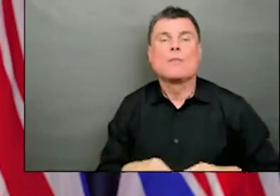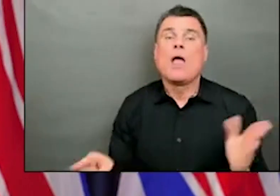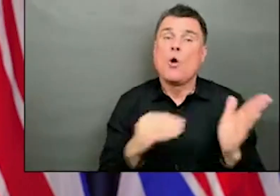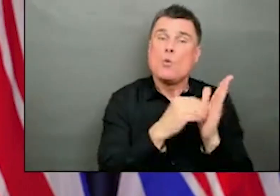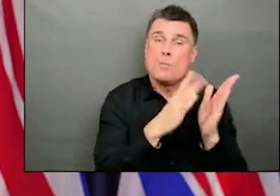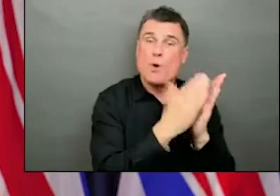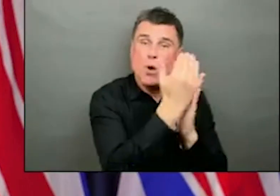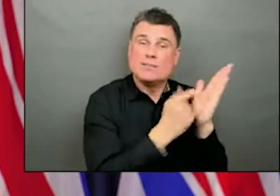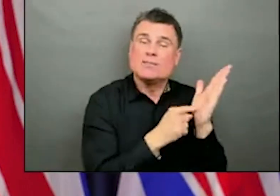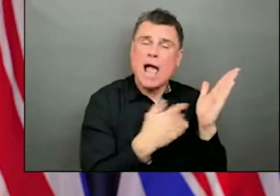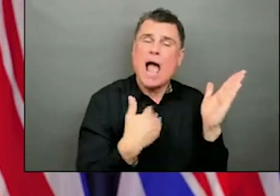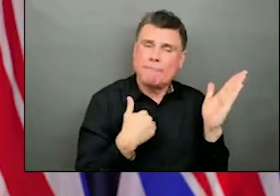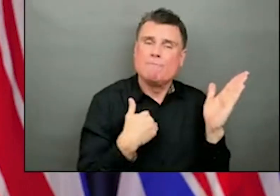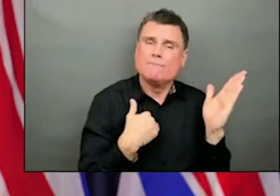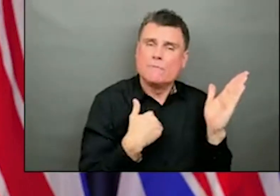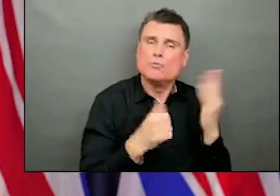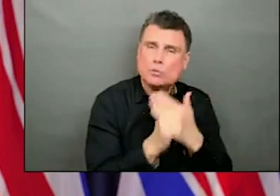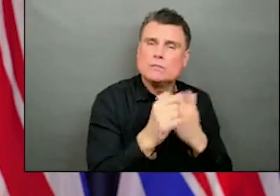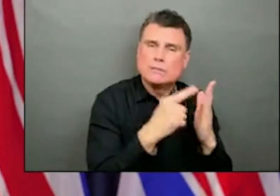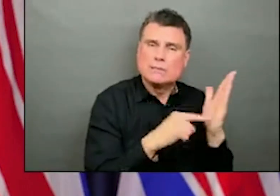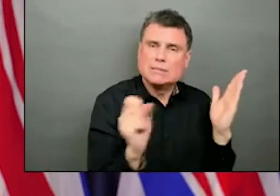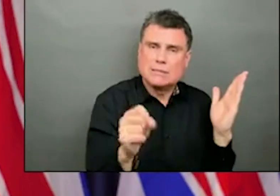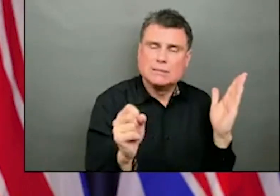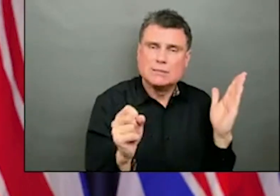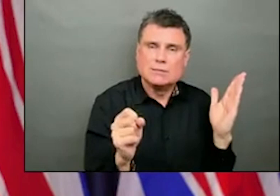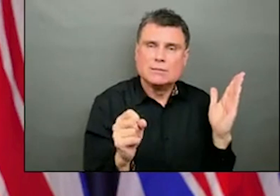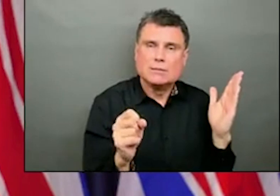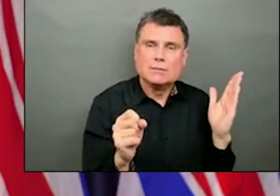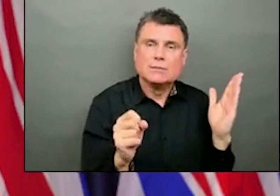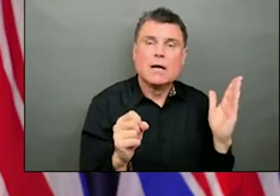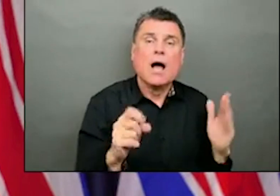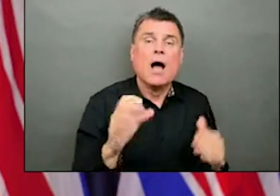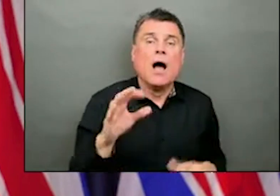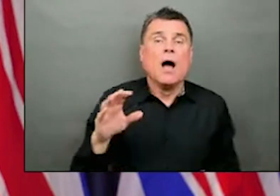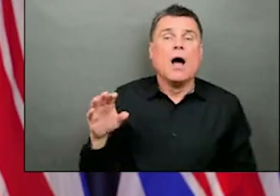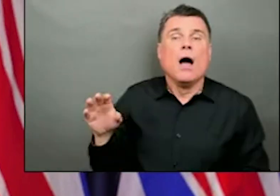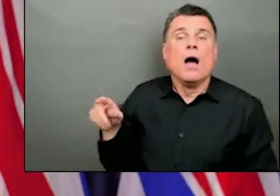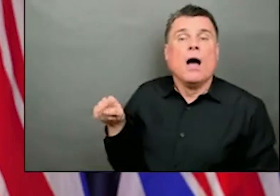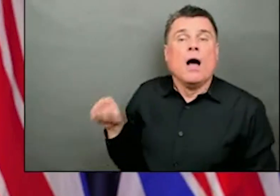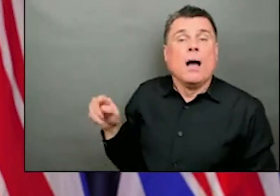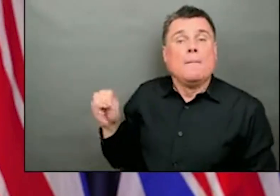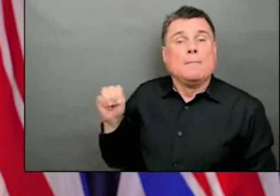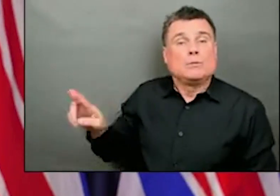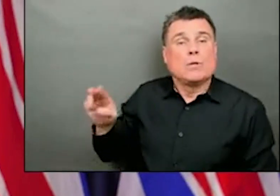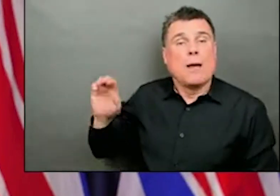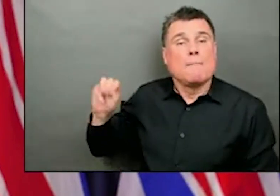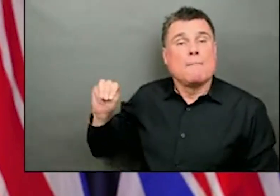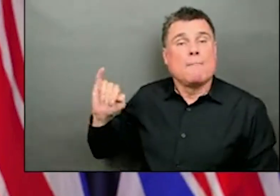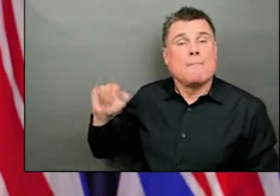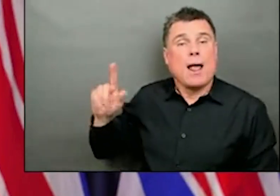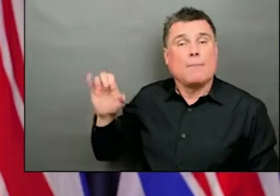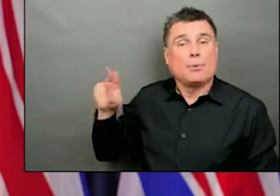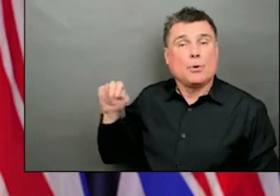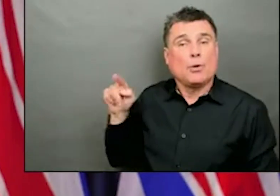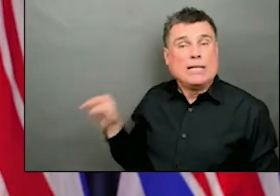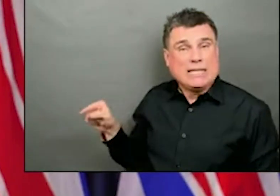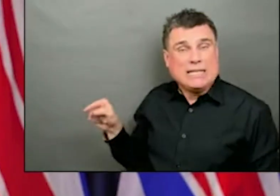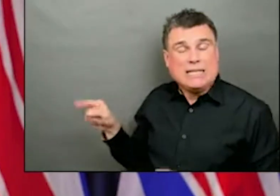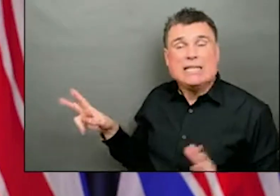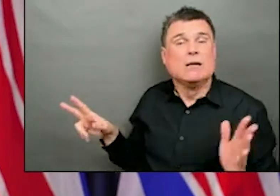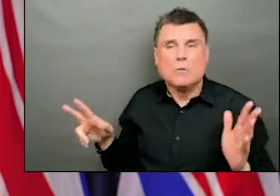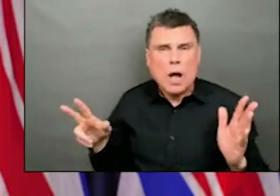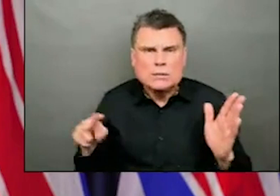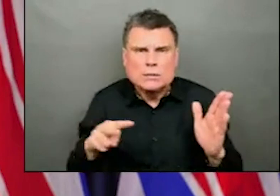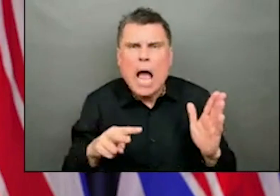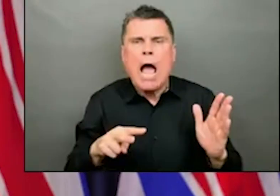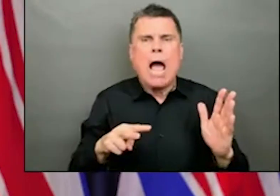was no malice here. There was no nothing other than maybe what they characterize as engineer bias, which is there's